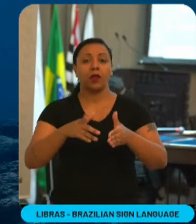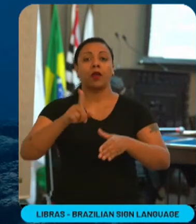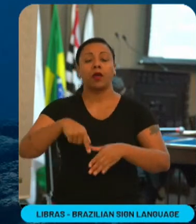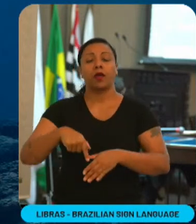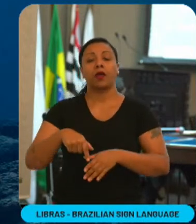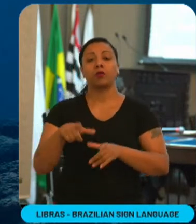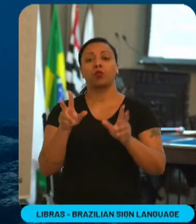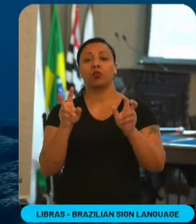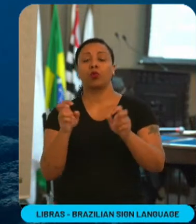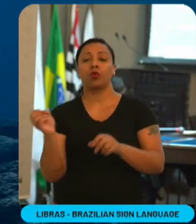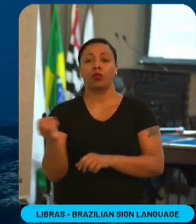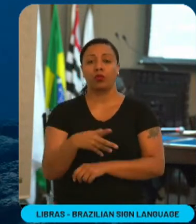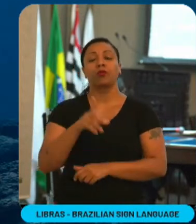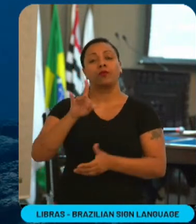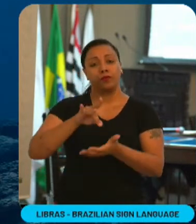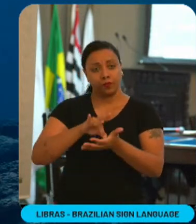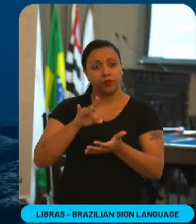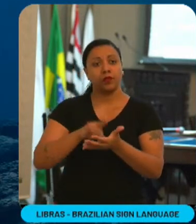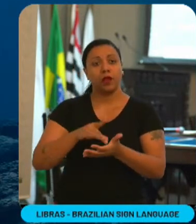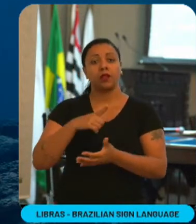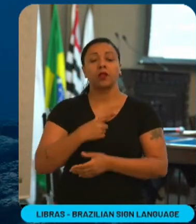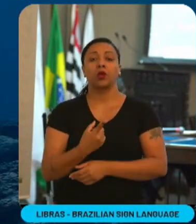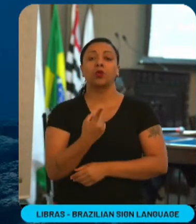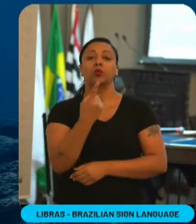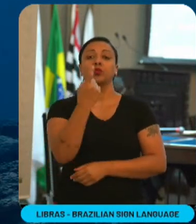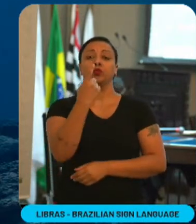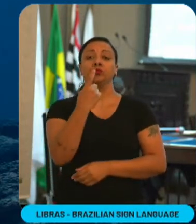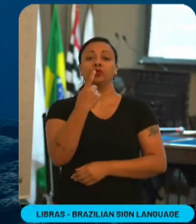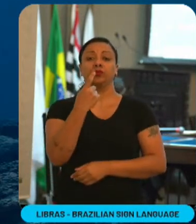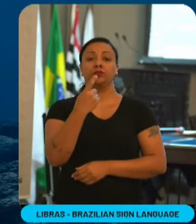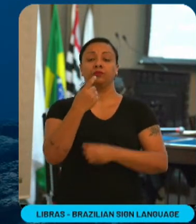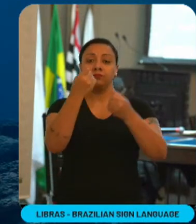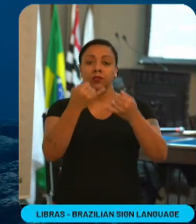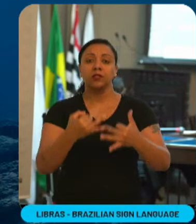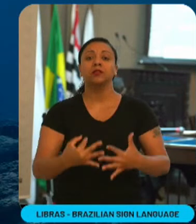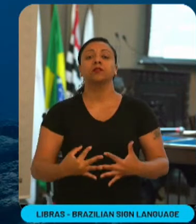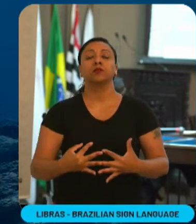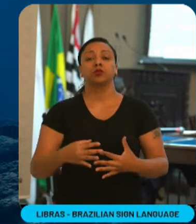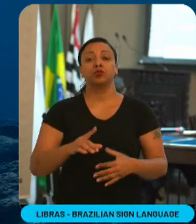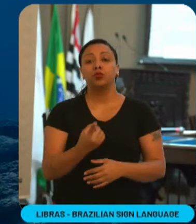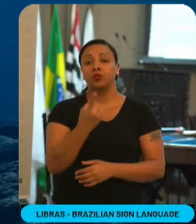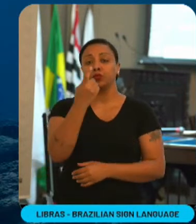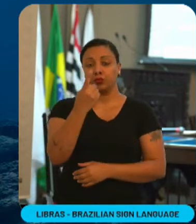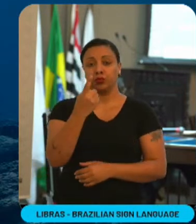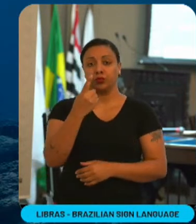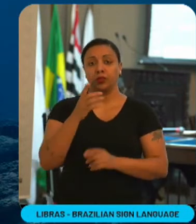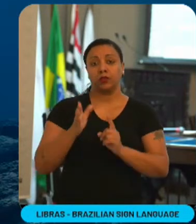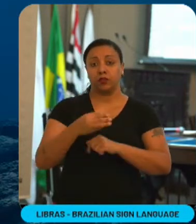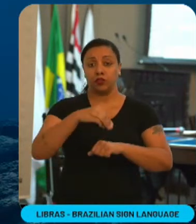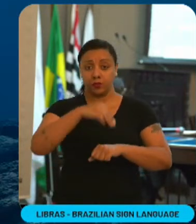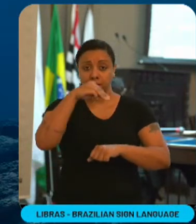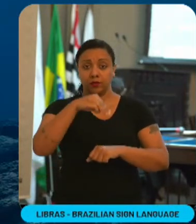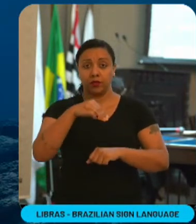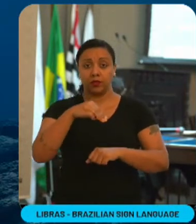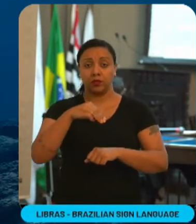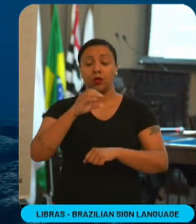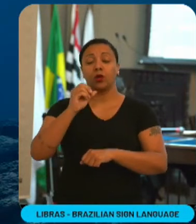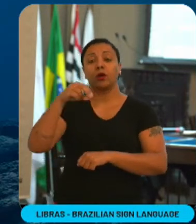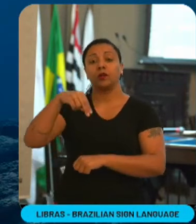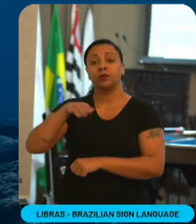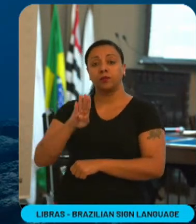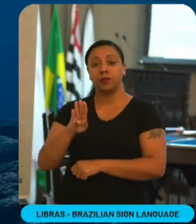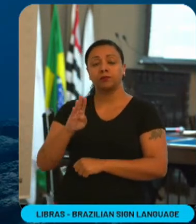when I see that this is very new, it's really very new. We have only one thesis that was